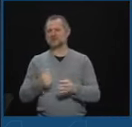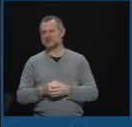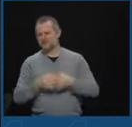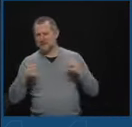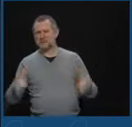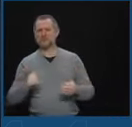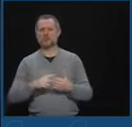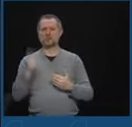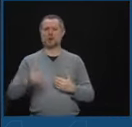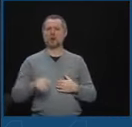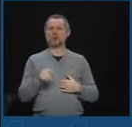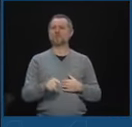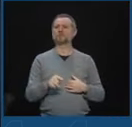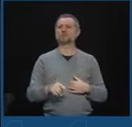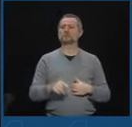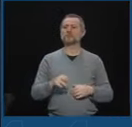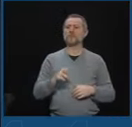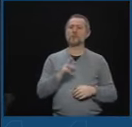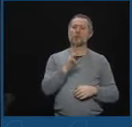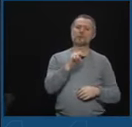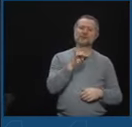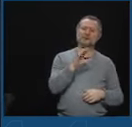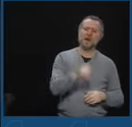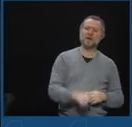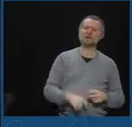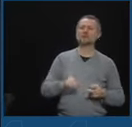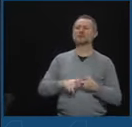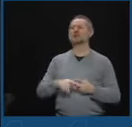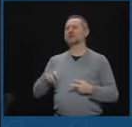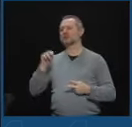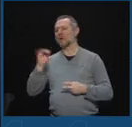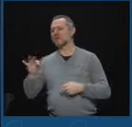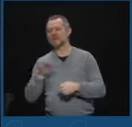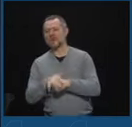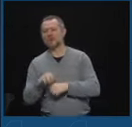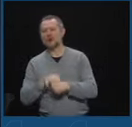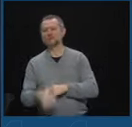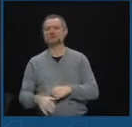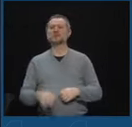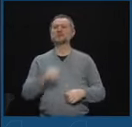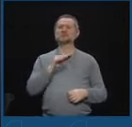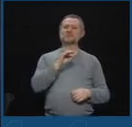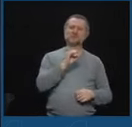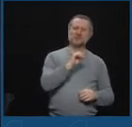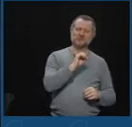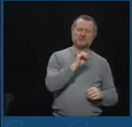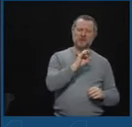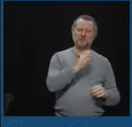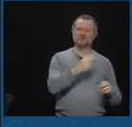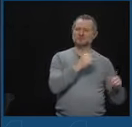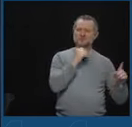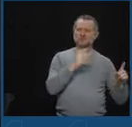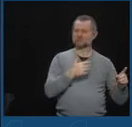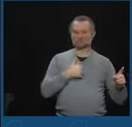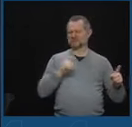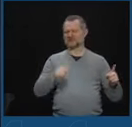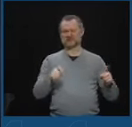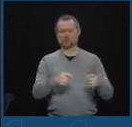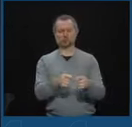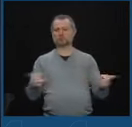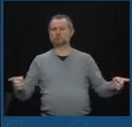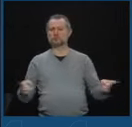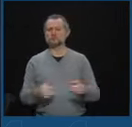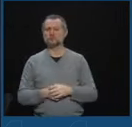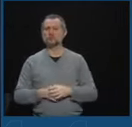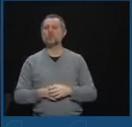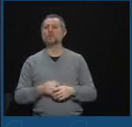to Utica, Schenectady, and Niagara Falls. So you're part of that army. I need you. I need you to be out there. I need you to bring